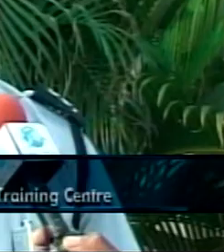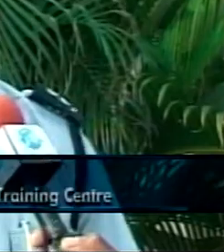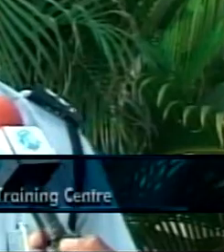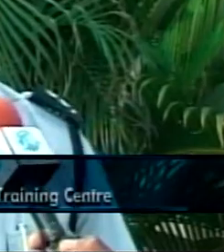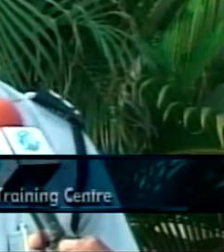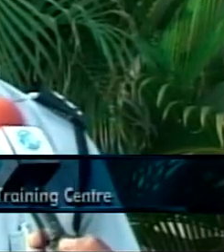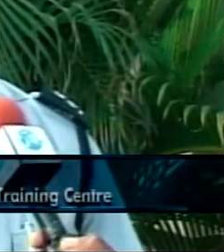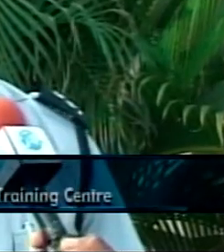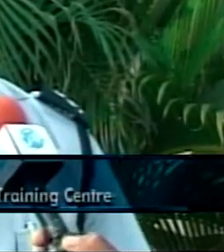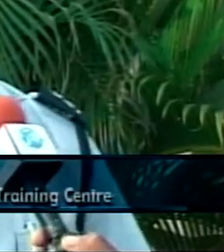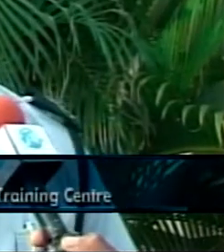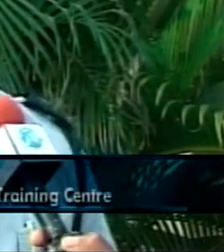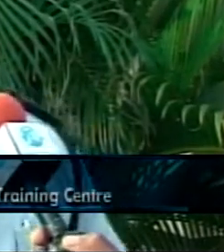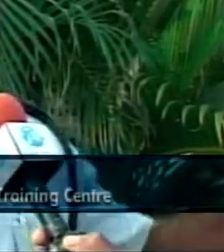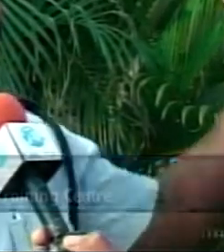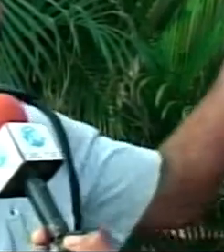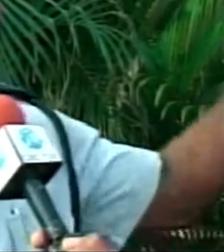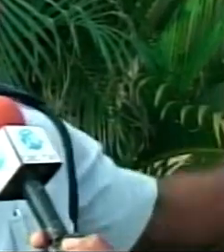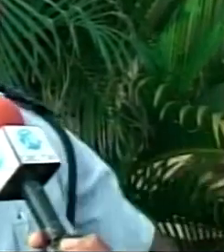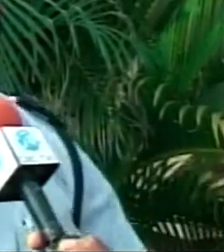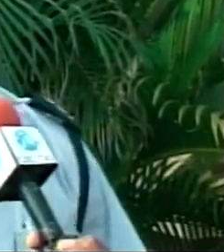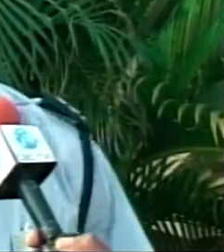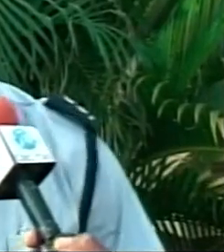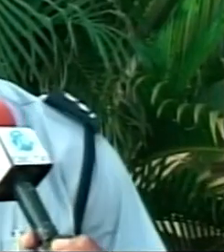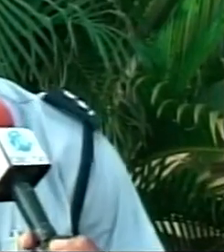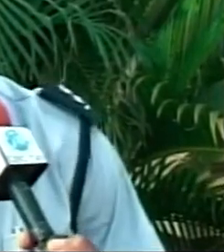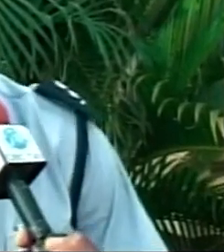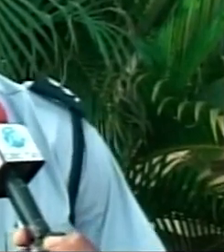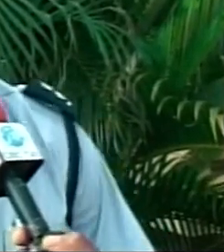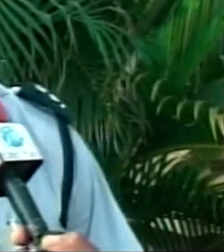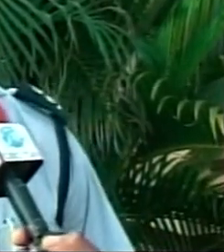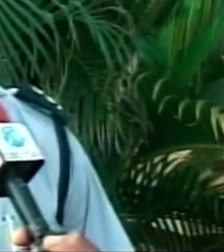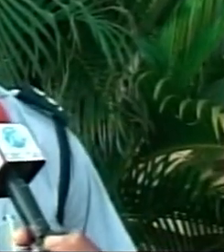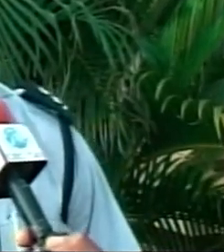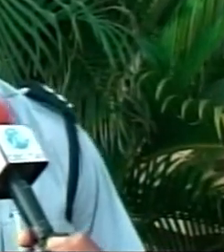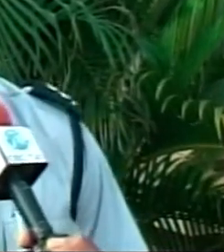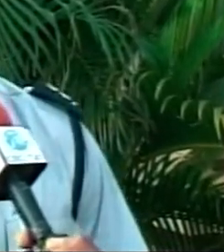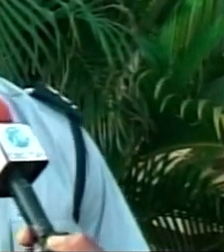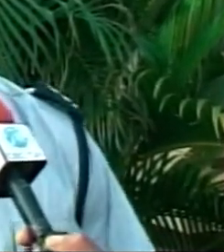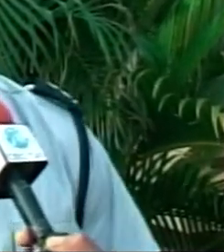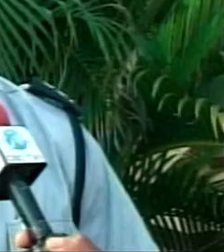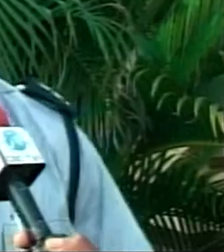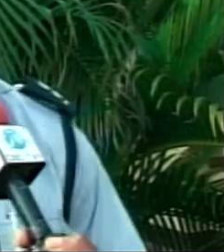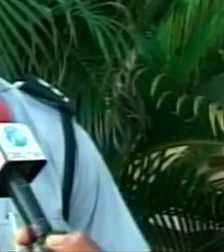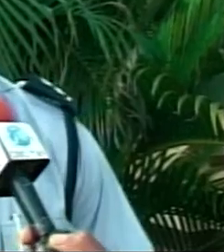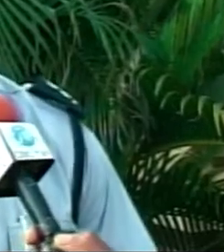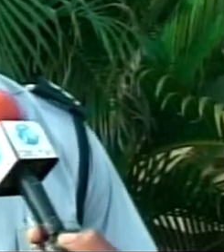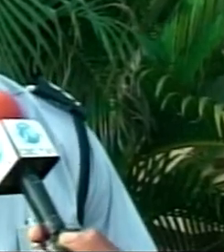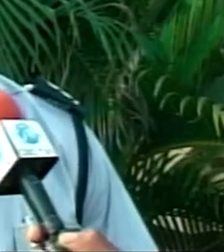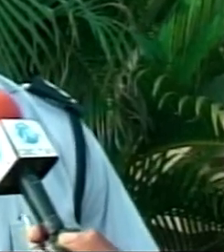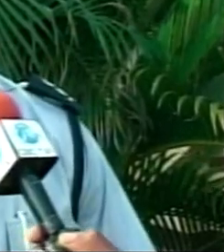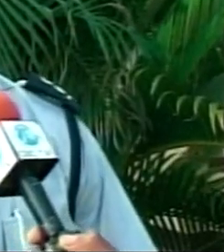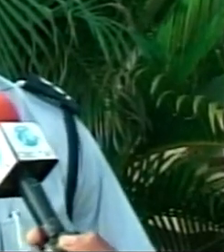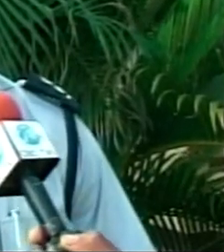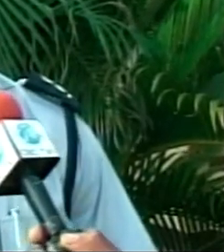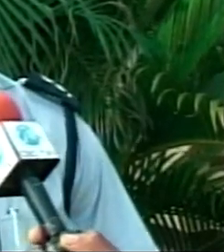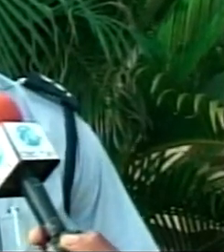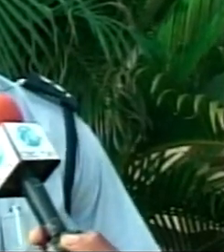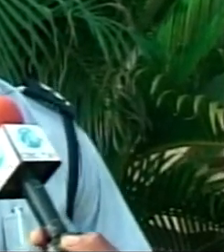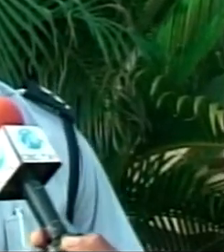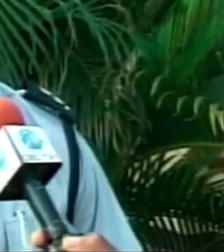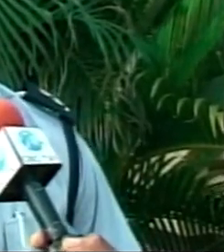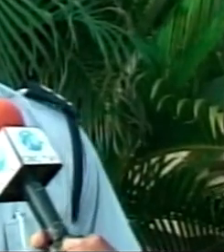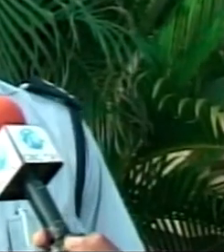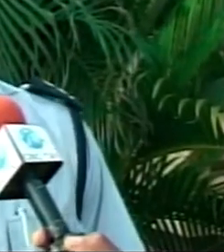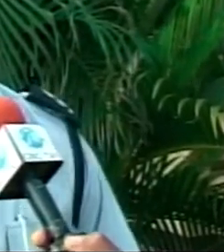use some of that money to ensure that the firing range have its moving targets. What's important is very, very